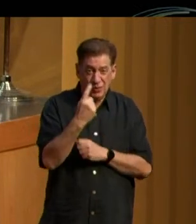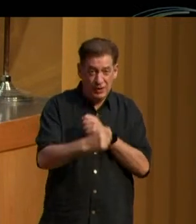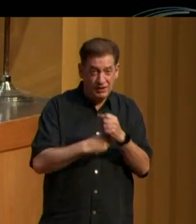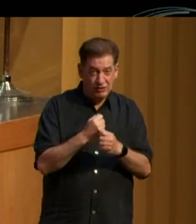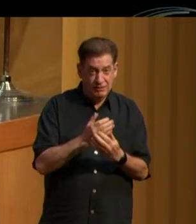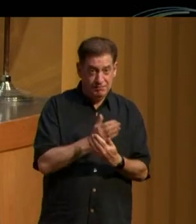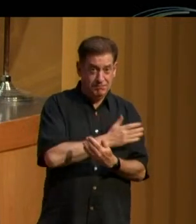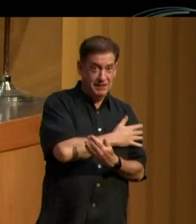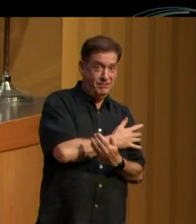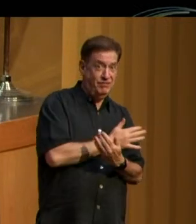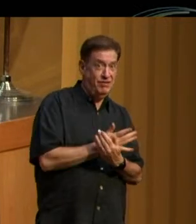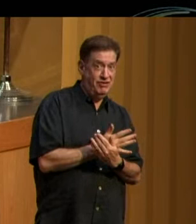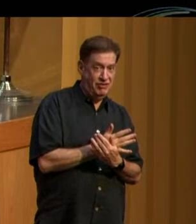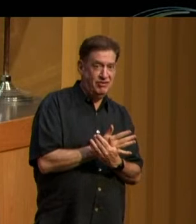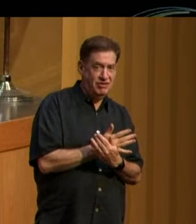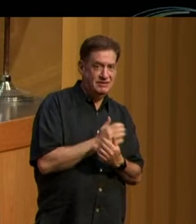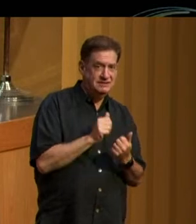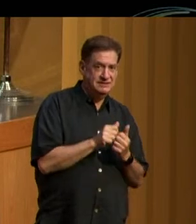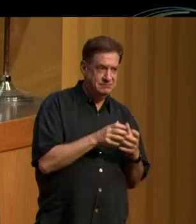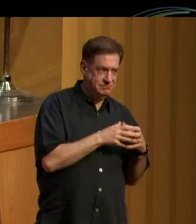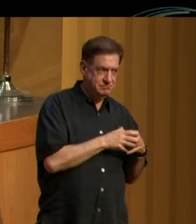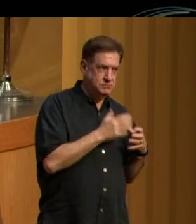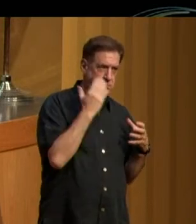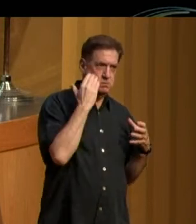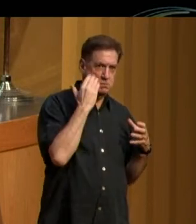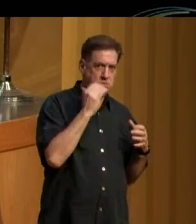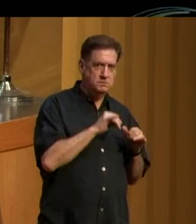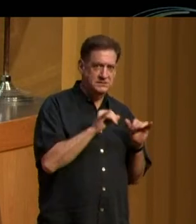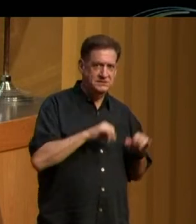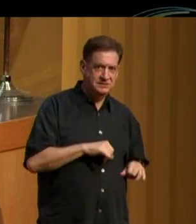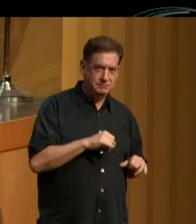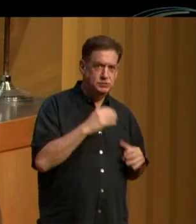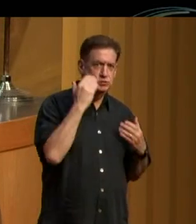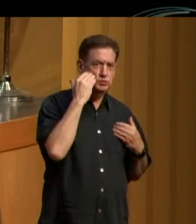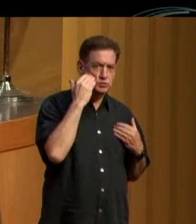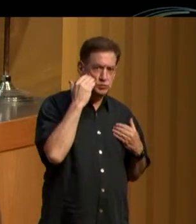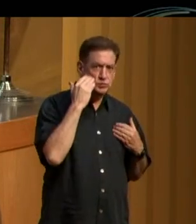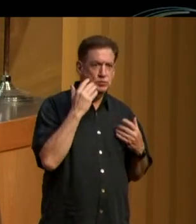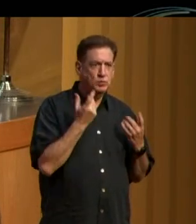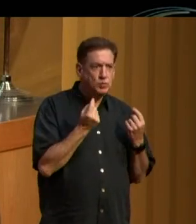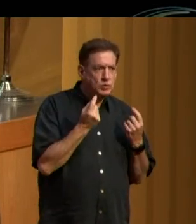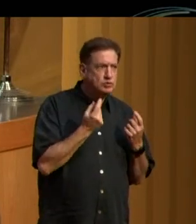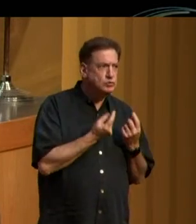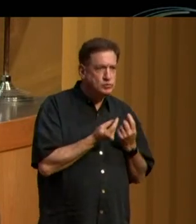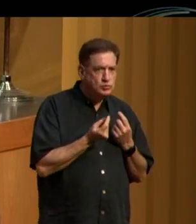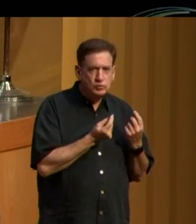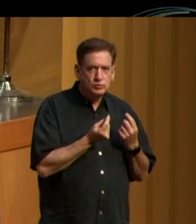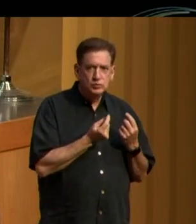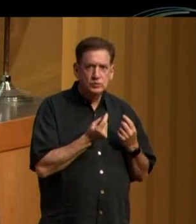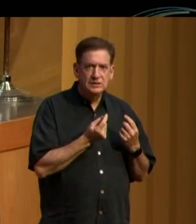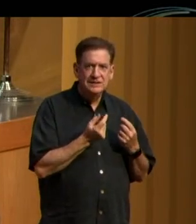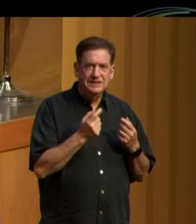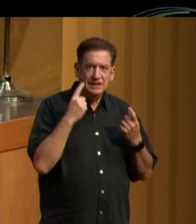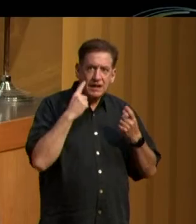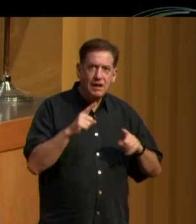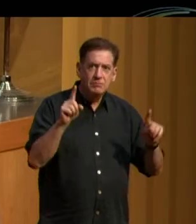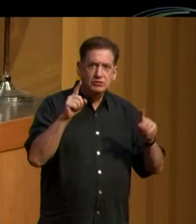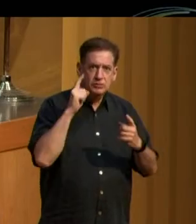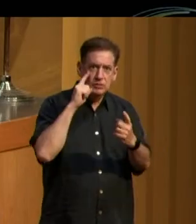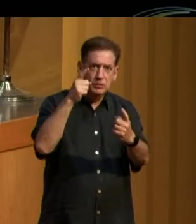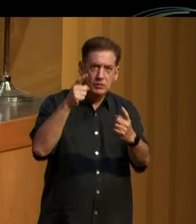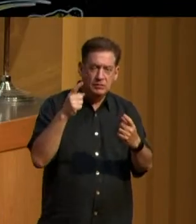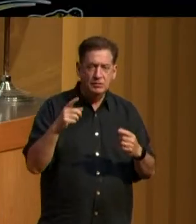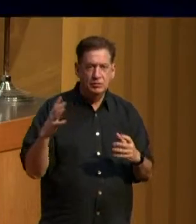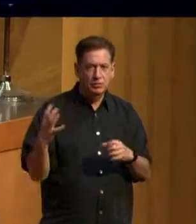that together, and so they knew the system and they knew what needed to be done in order to accomplish our goal of winning a